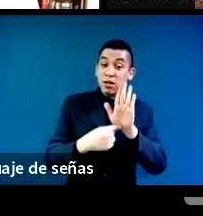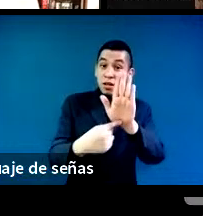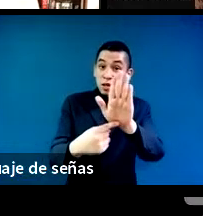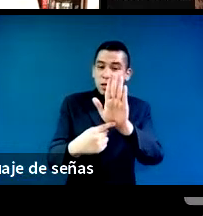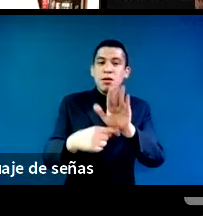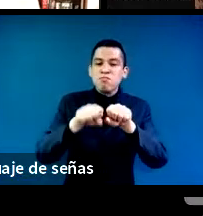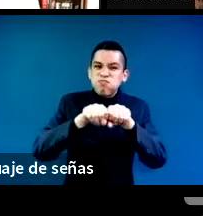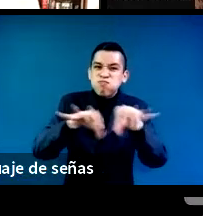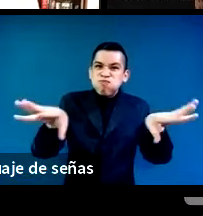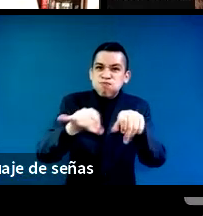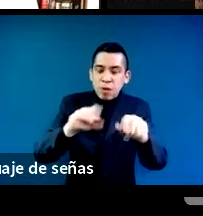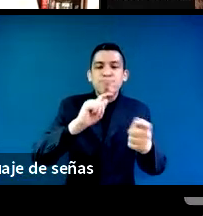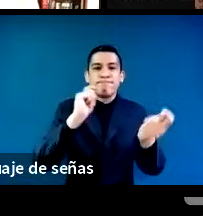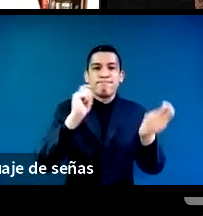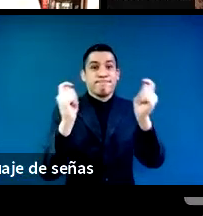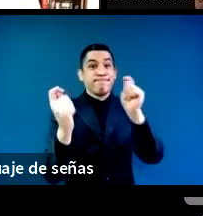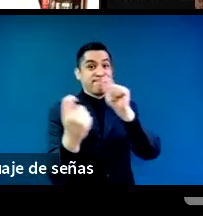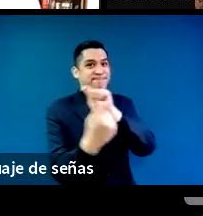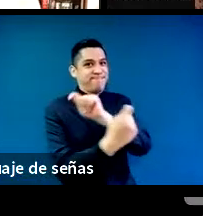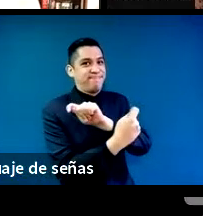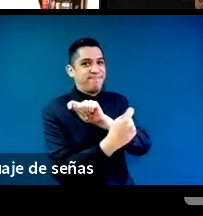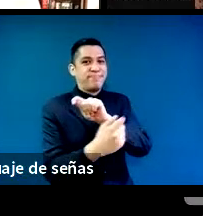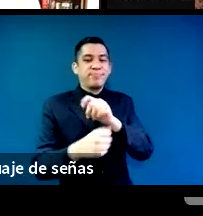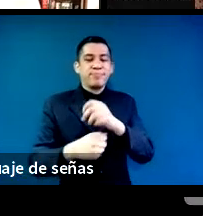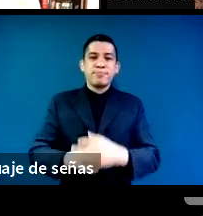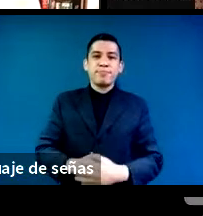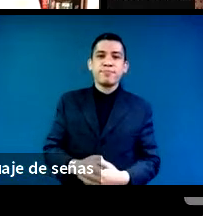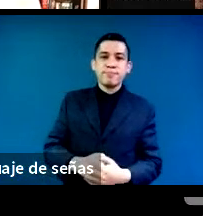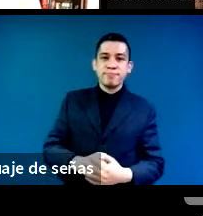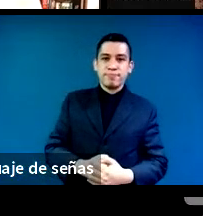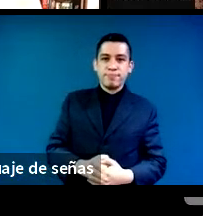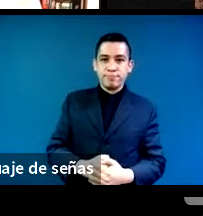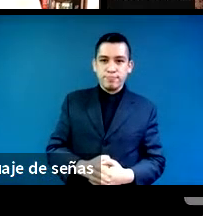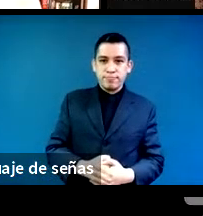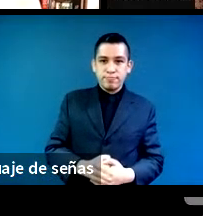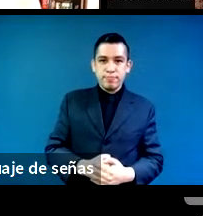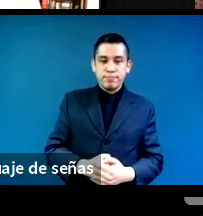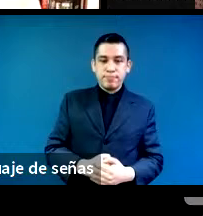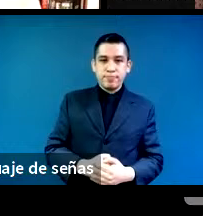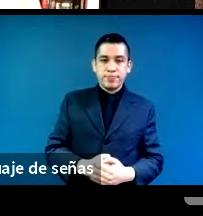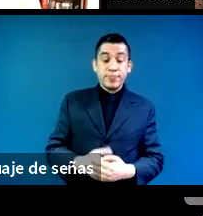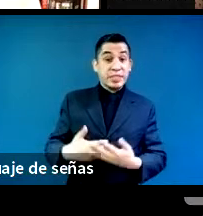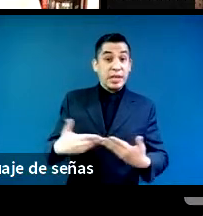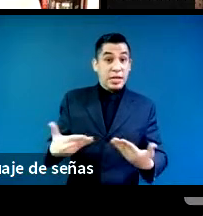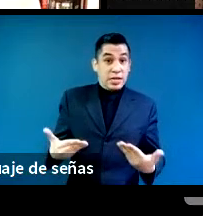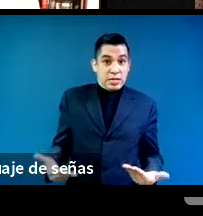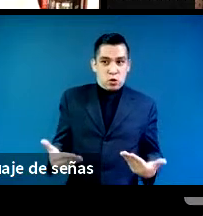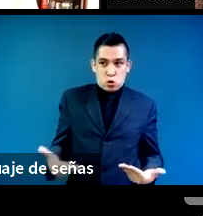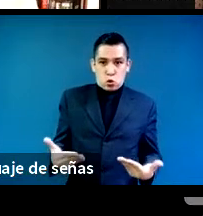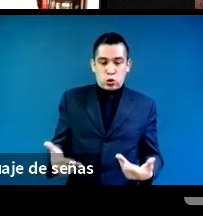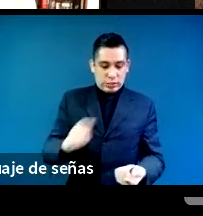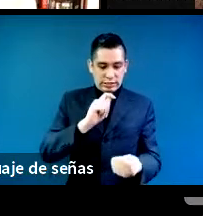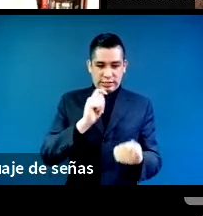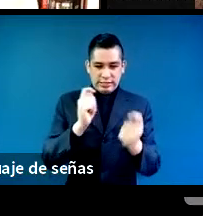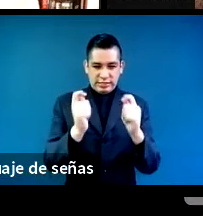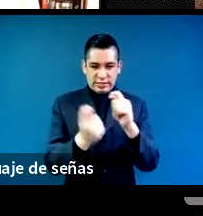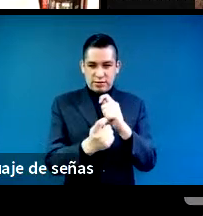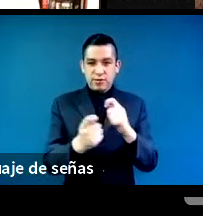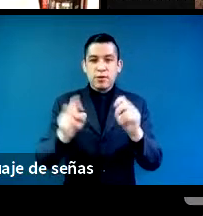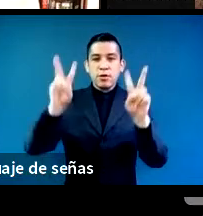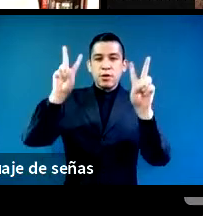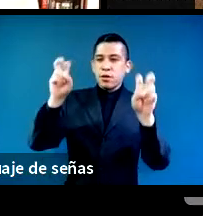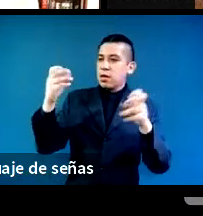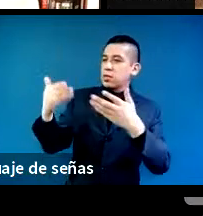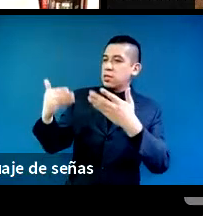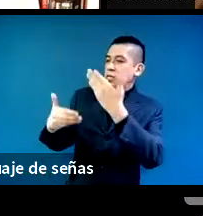as Chimamanda Ngozi Adichie says, the single story creates stereotypes. And the problem with stereotypes is not that they are untrue, but